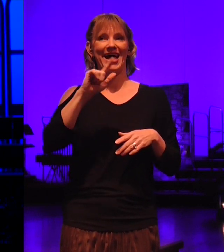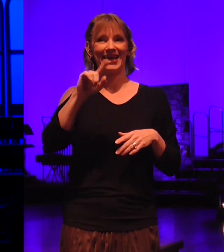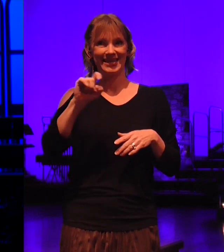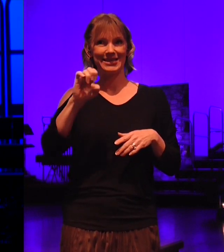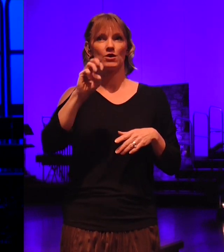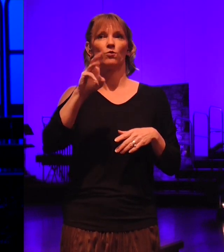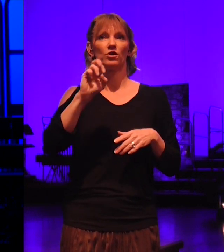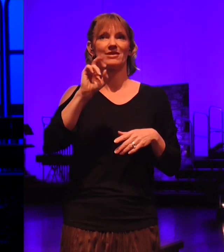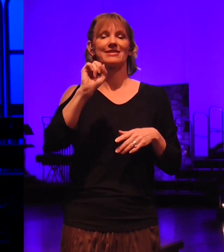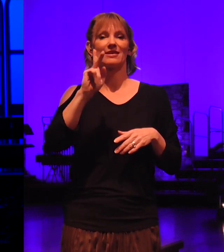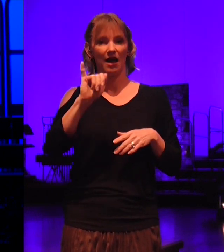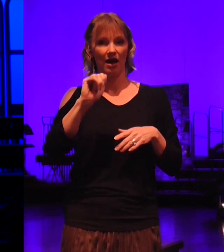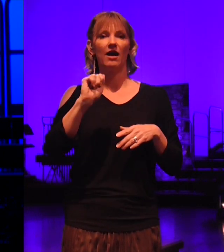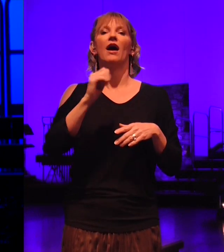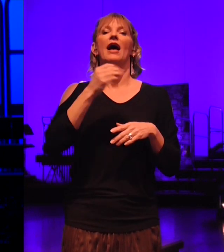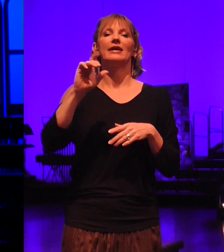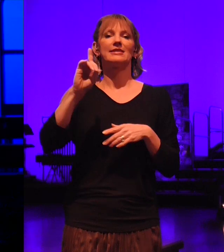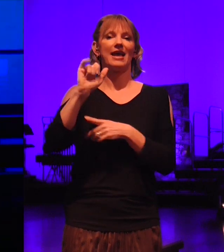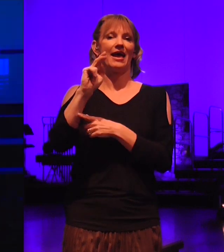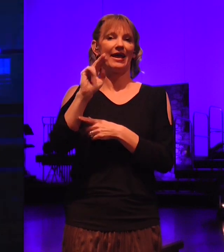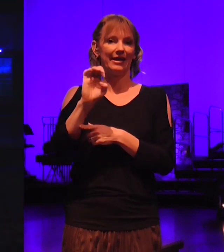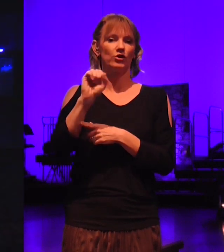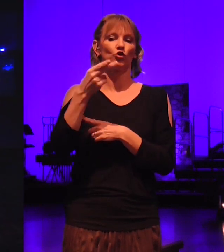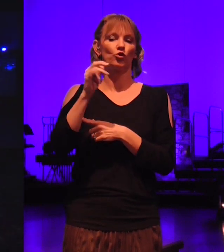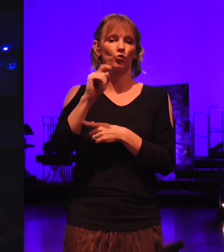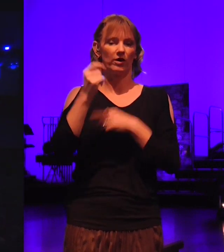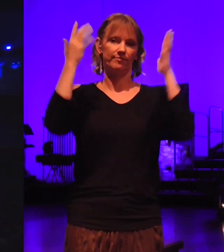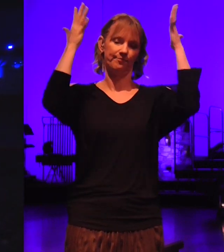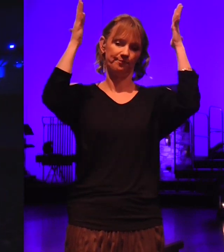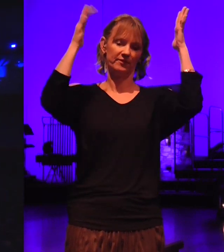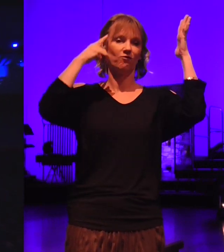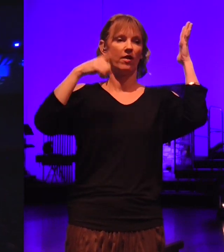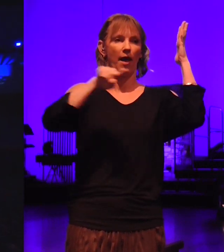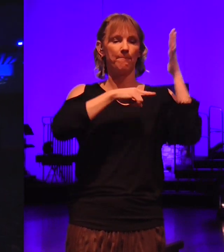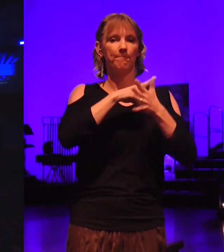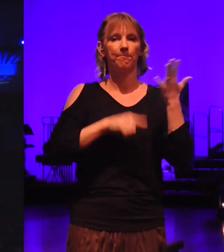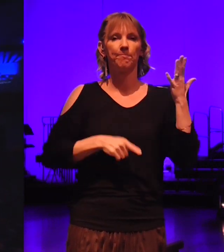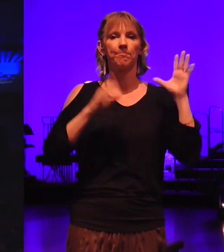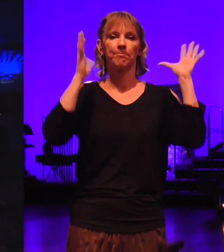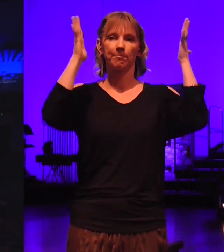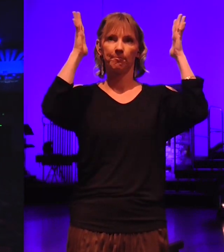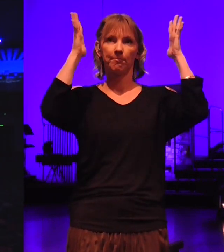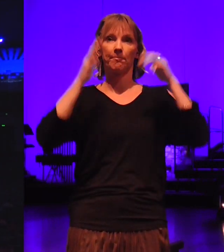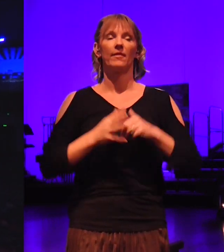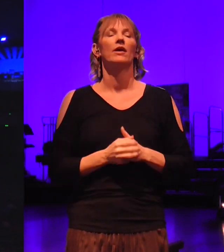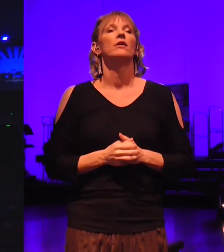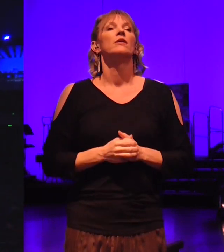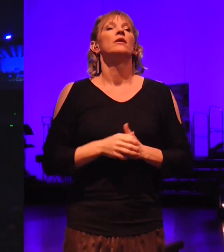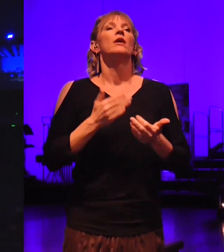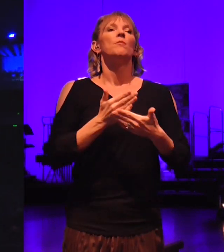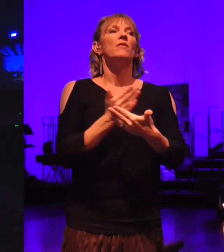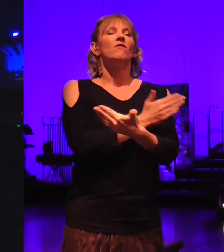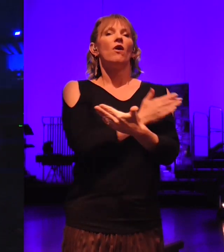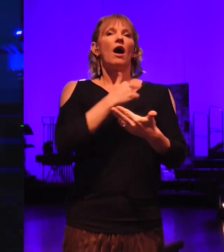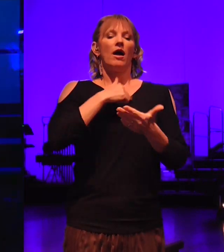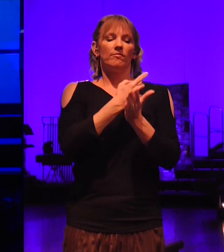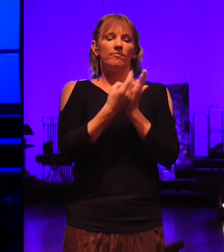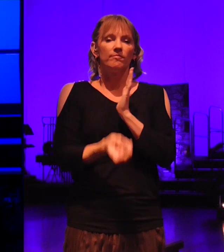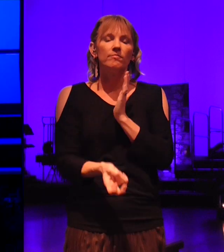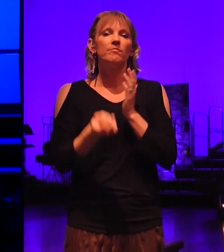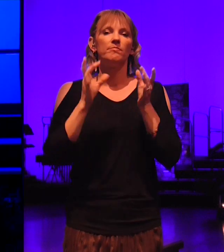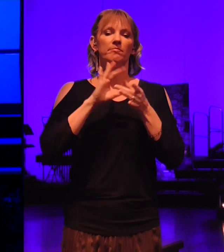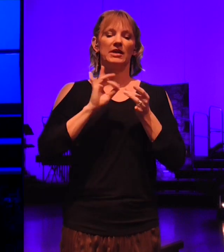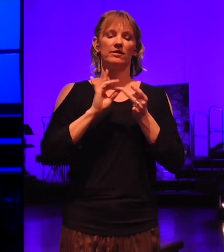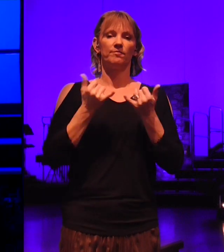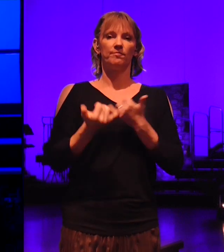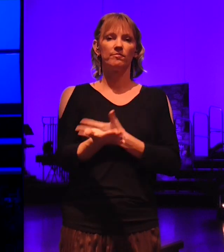hear it for all of them. Thank you so much. Before I move into the message this morning, I